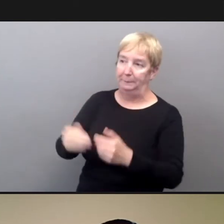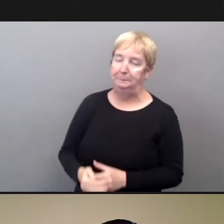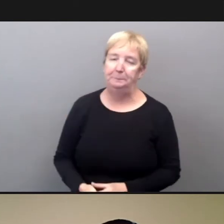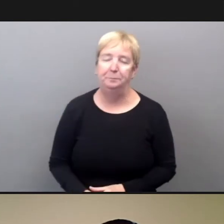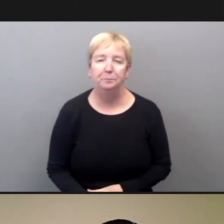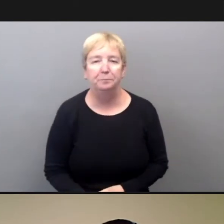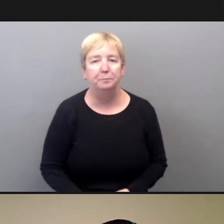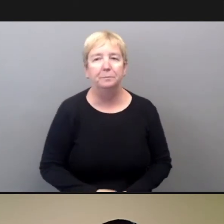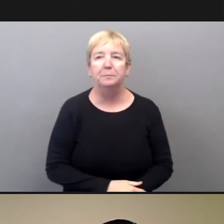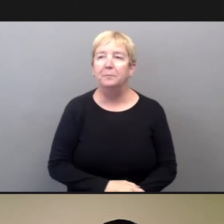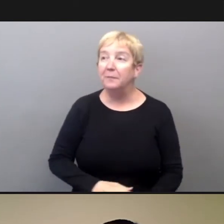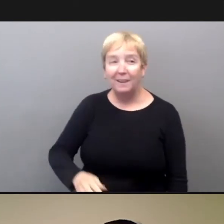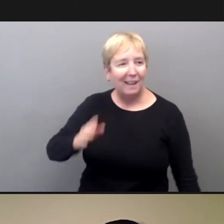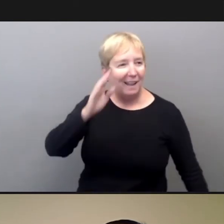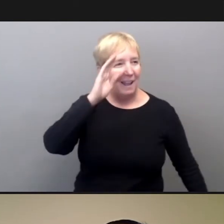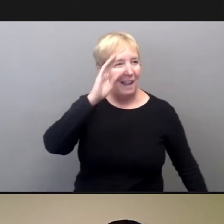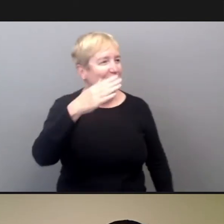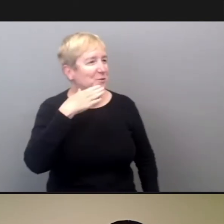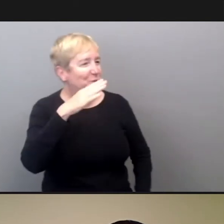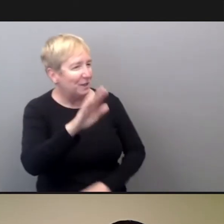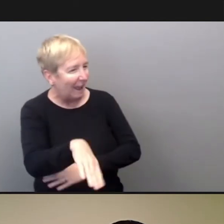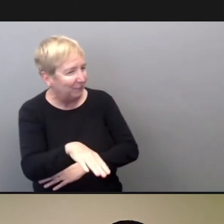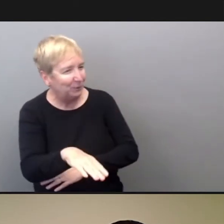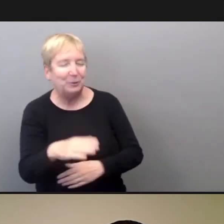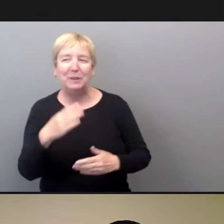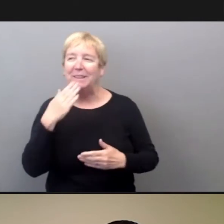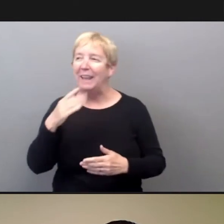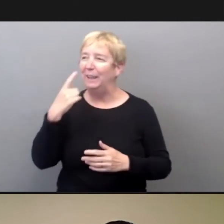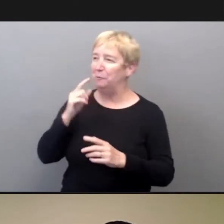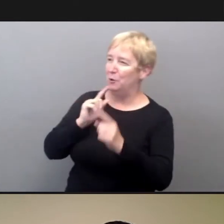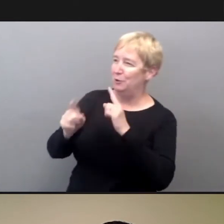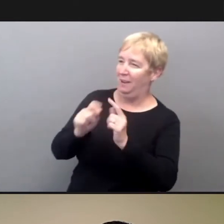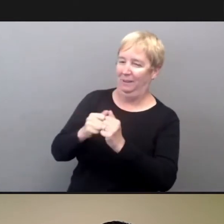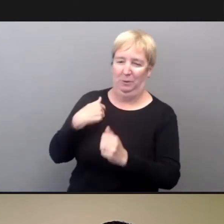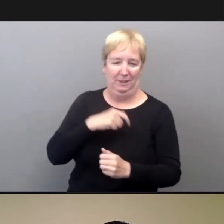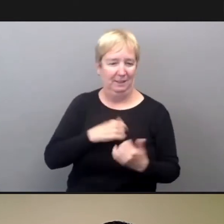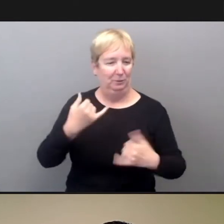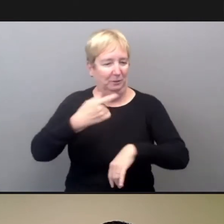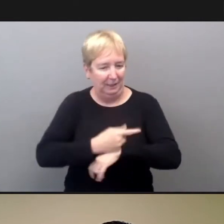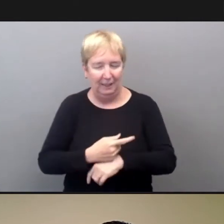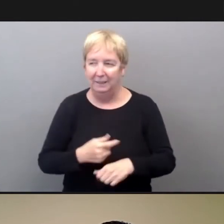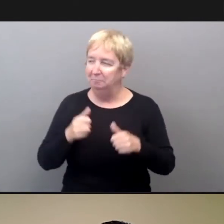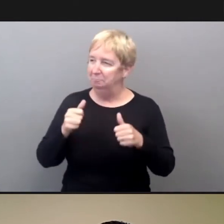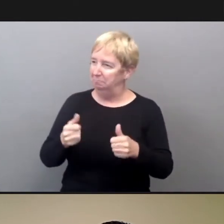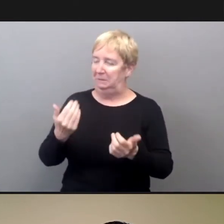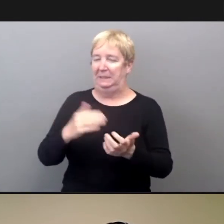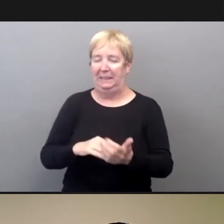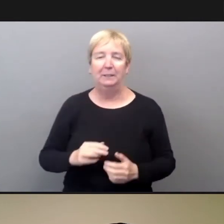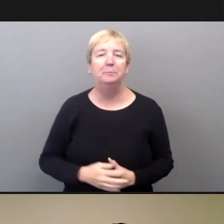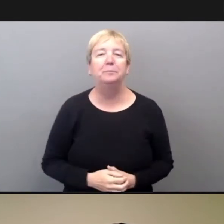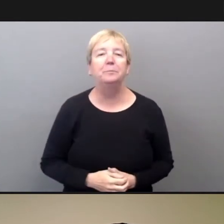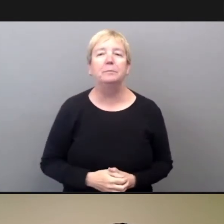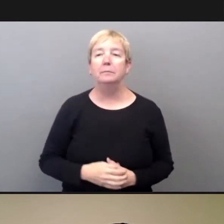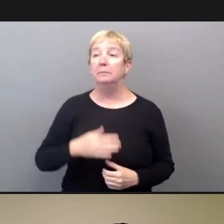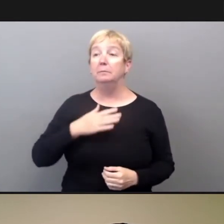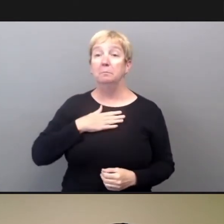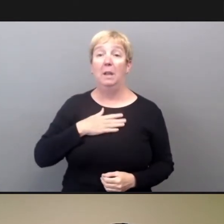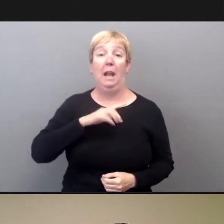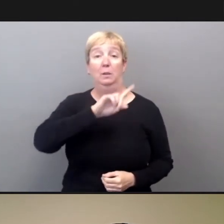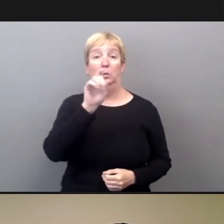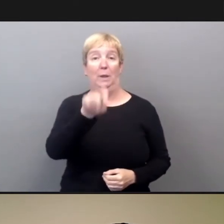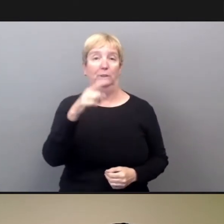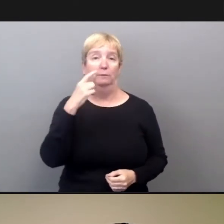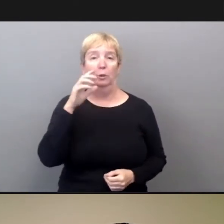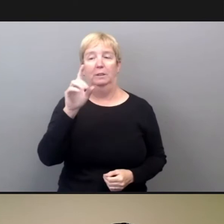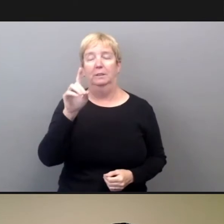Hi, yes, good afternoon, and thanks for taking the time to talk with us today again. And my first question is for you, Dr. Grace. I